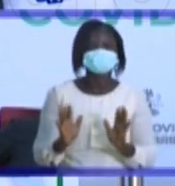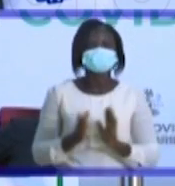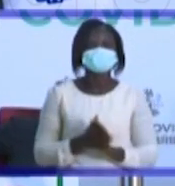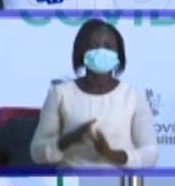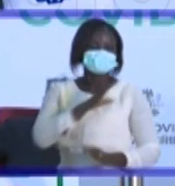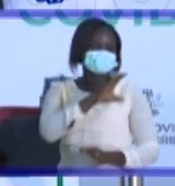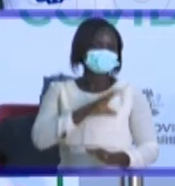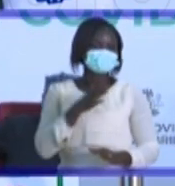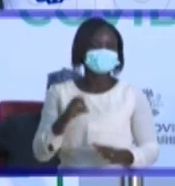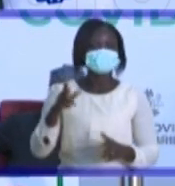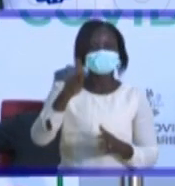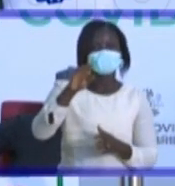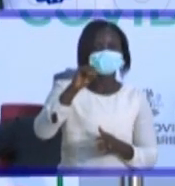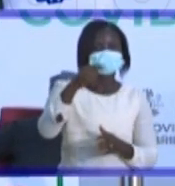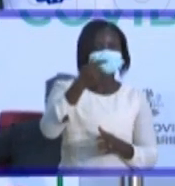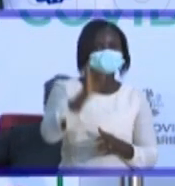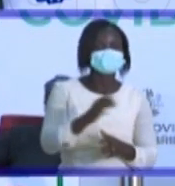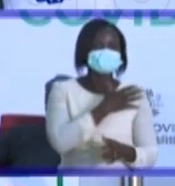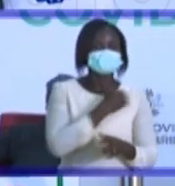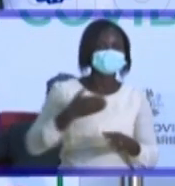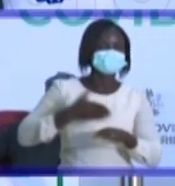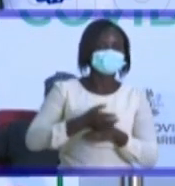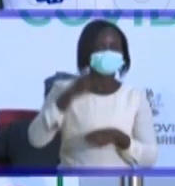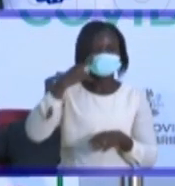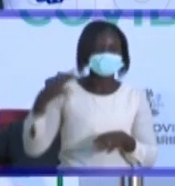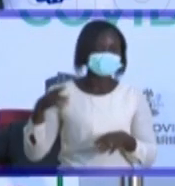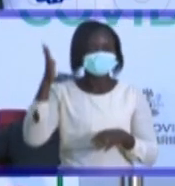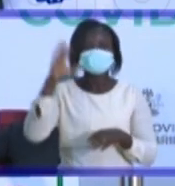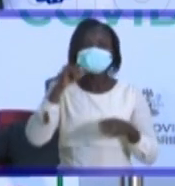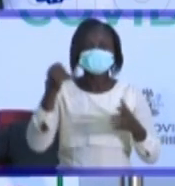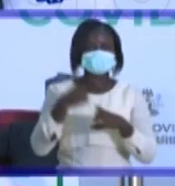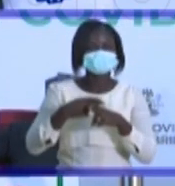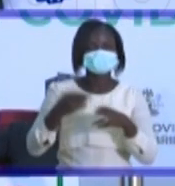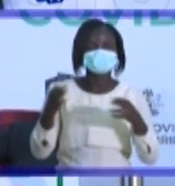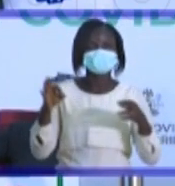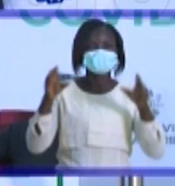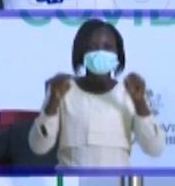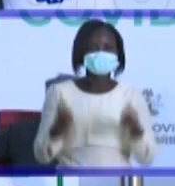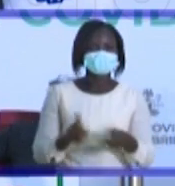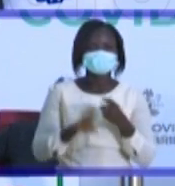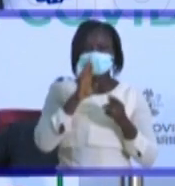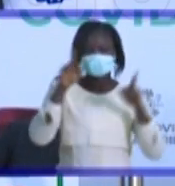Citizens of Kogi and Cross River will no longer have shortage of the opportunity to be tested.